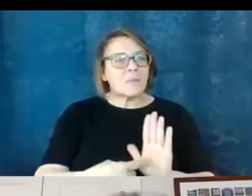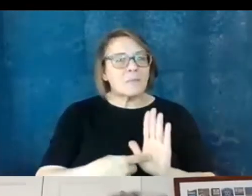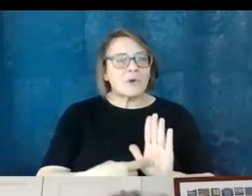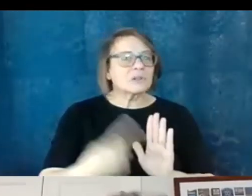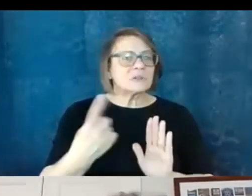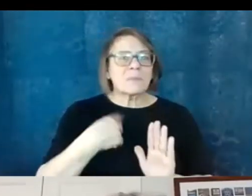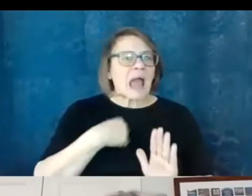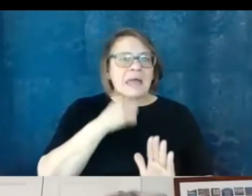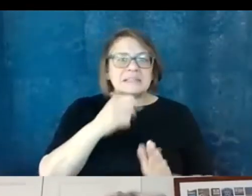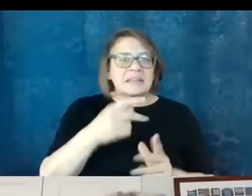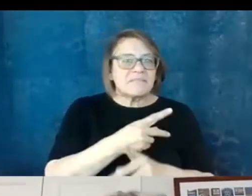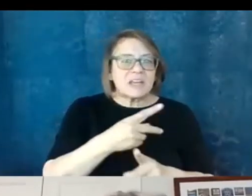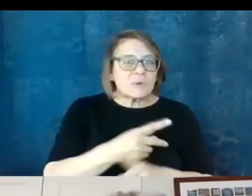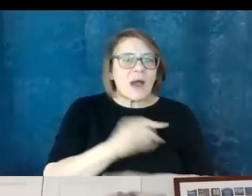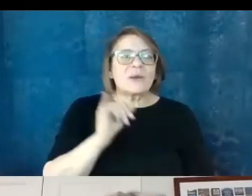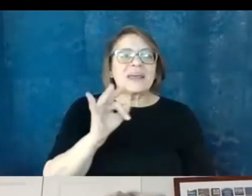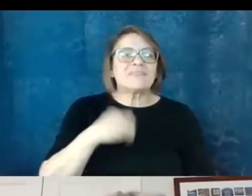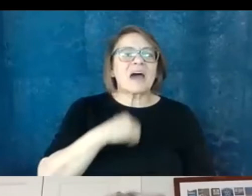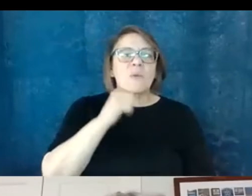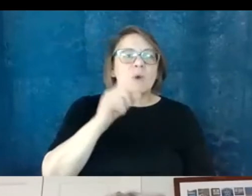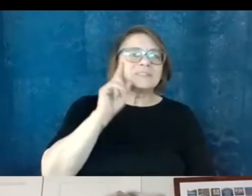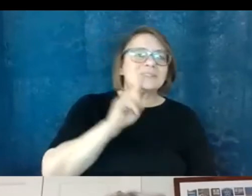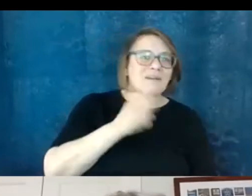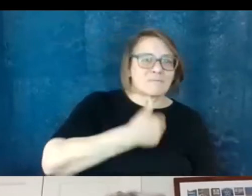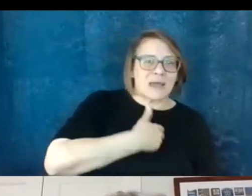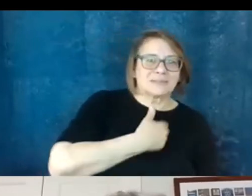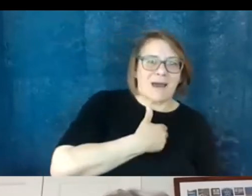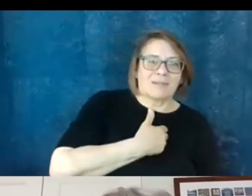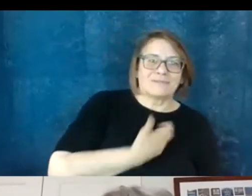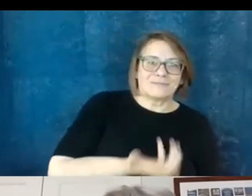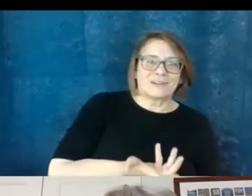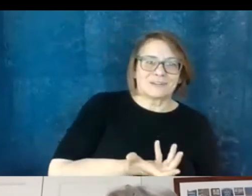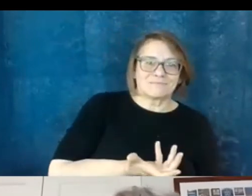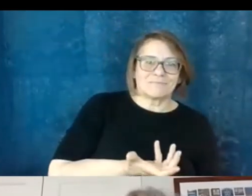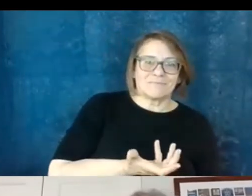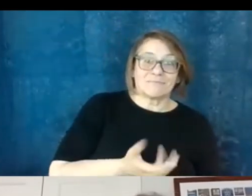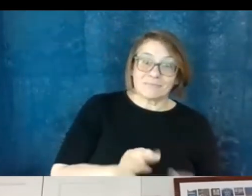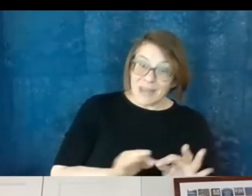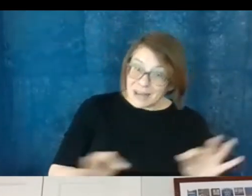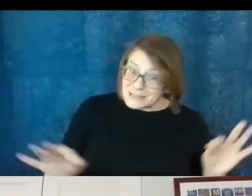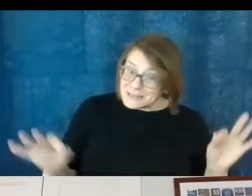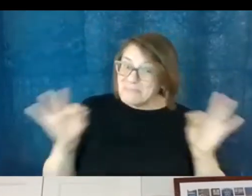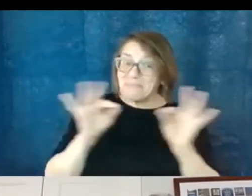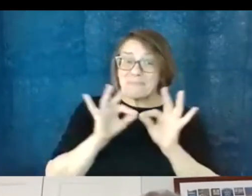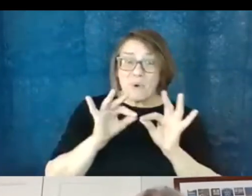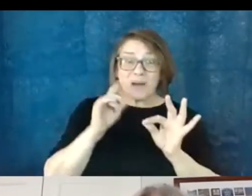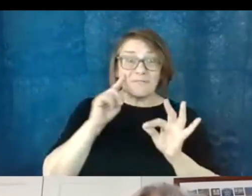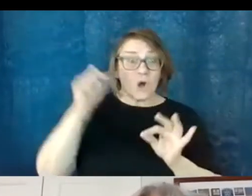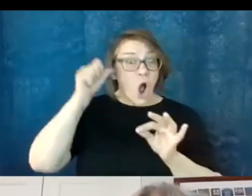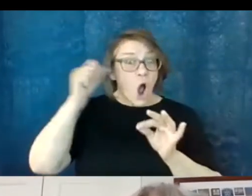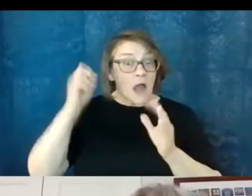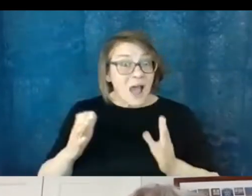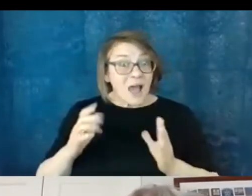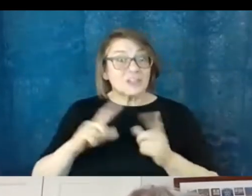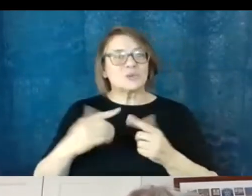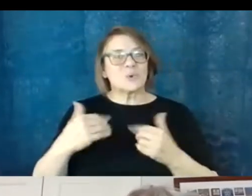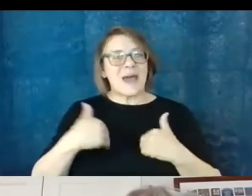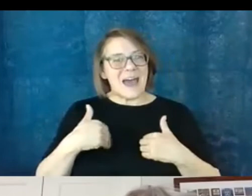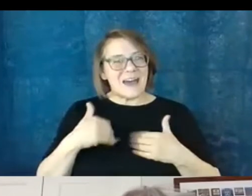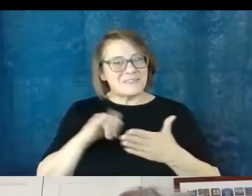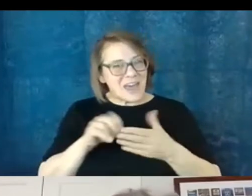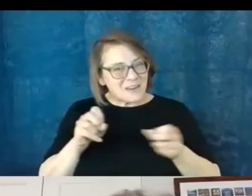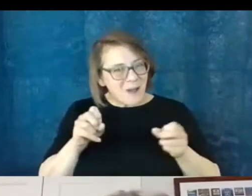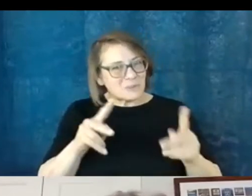have figured out if I weren't deaf myself. And it's really important, I think, for audiologists to have those